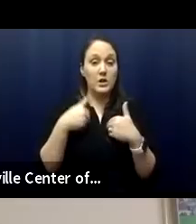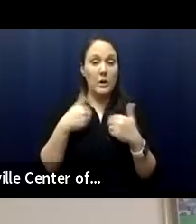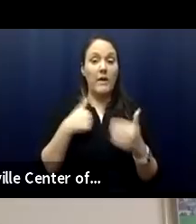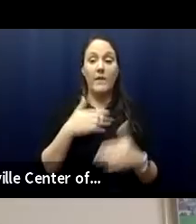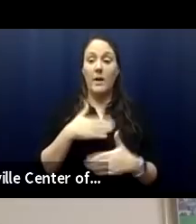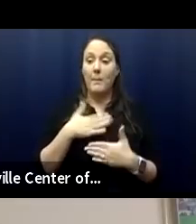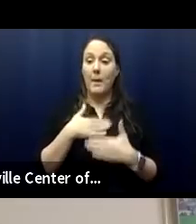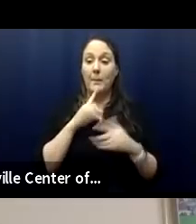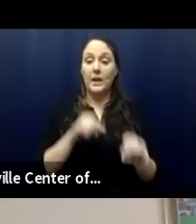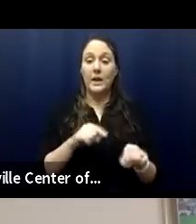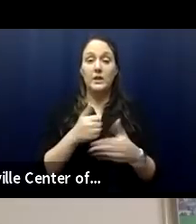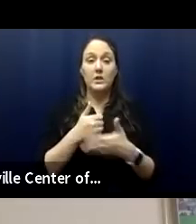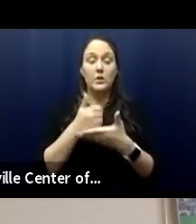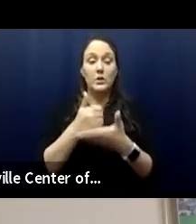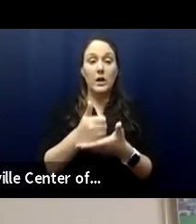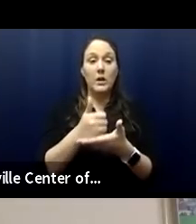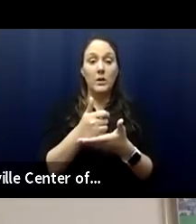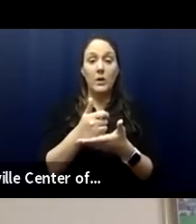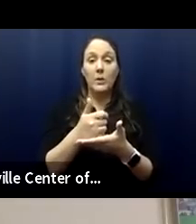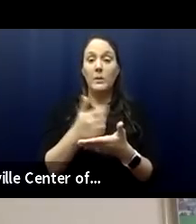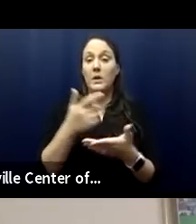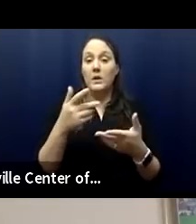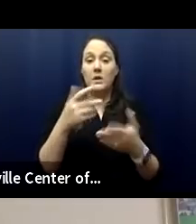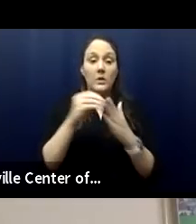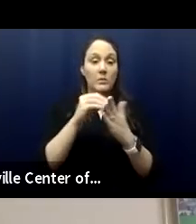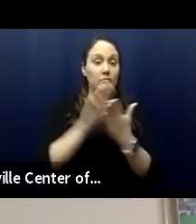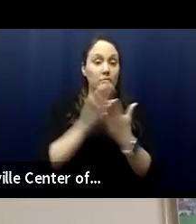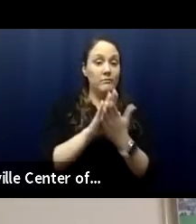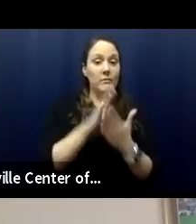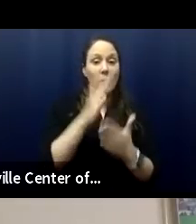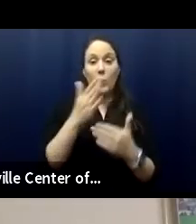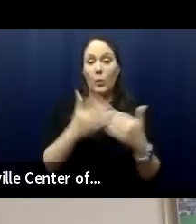help you draft what documents you need.